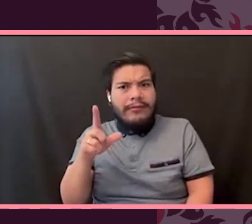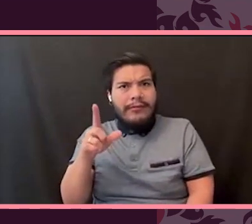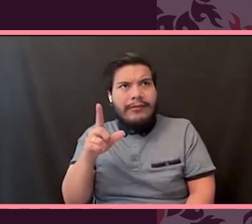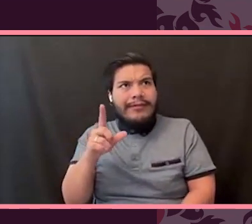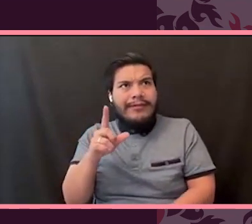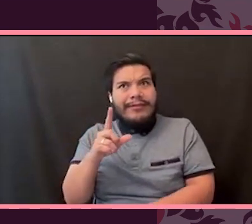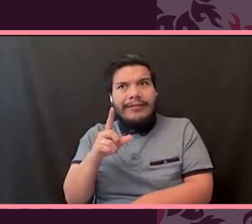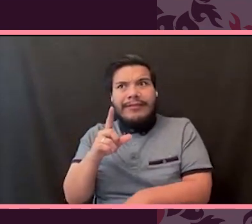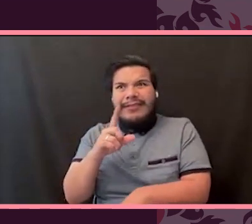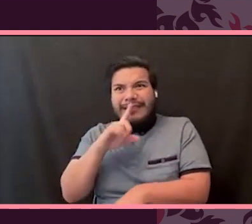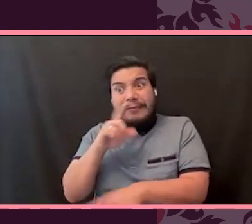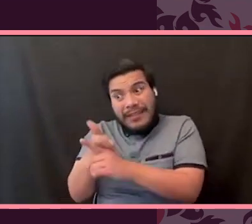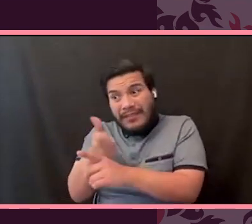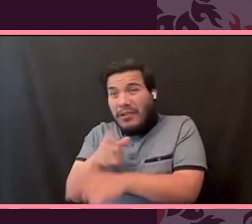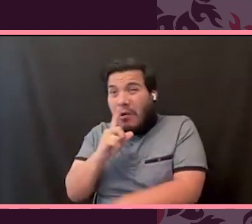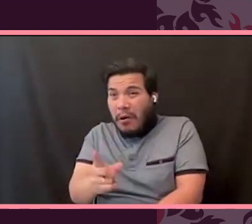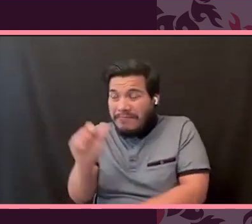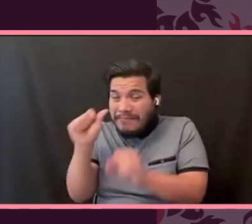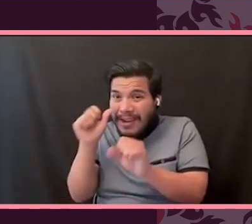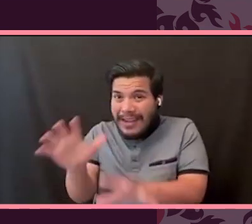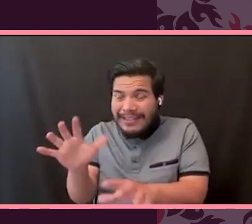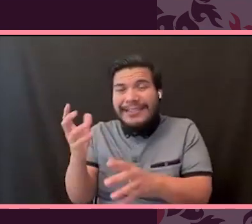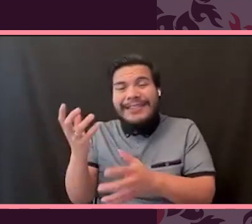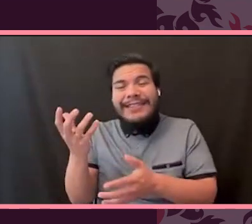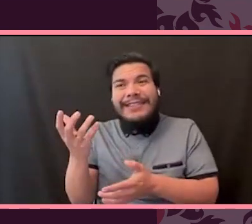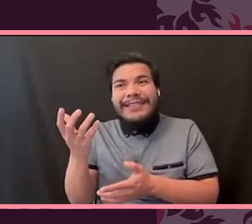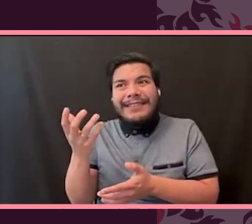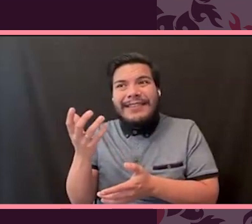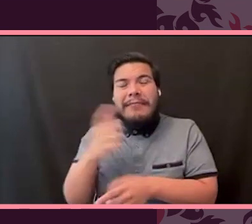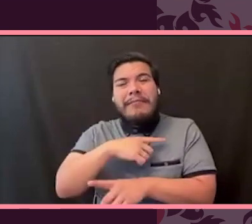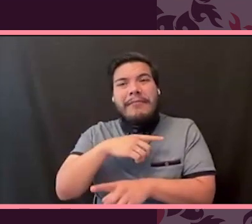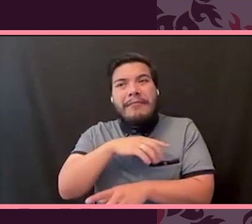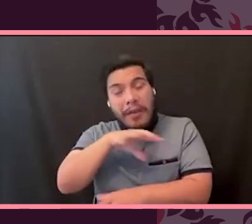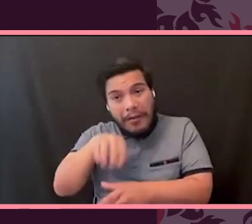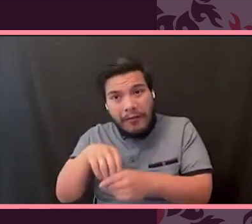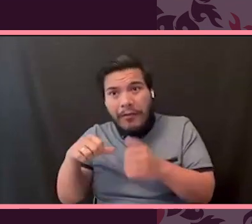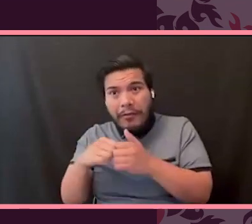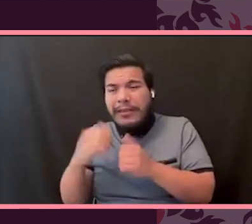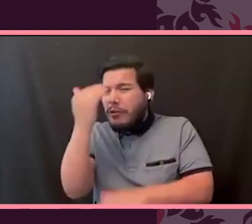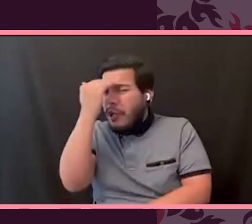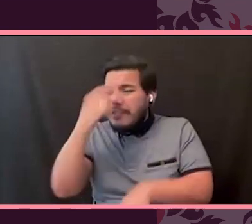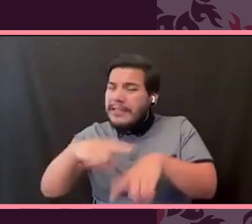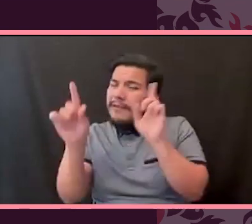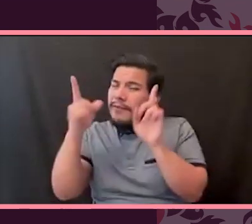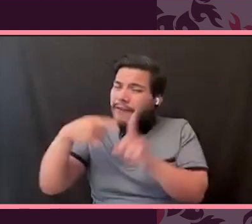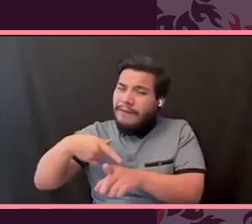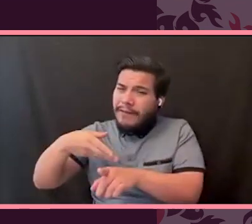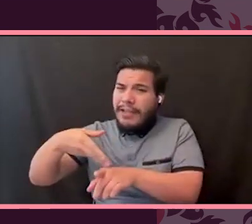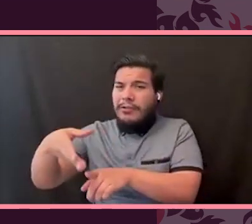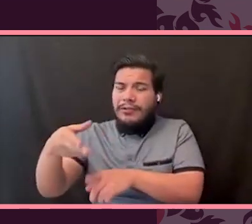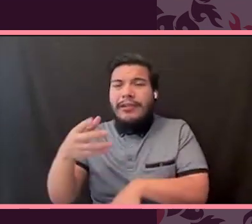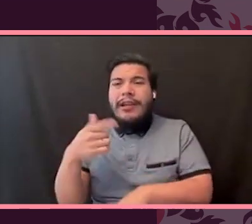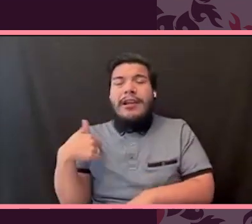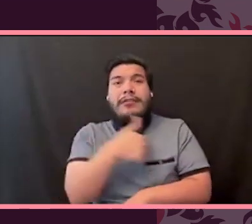magic, and that they have also knowledge from a different field. Because I think as we get into